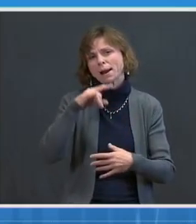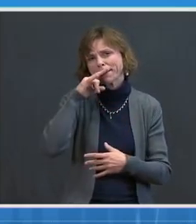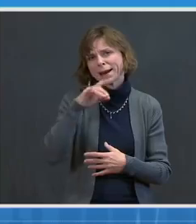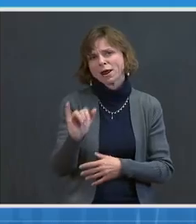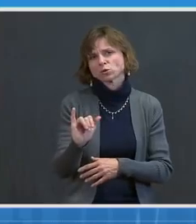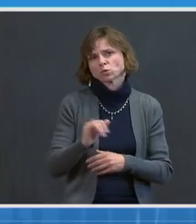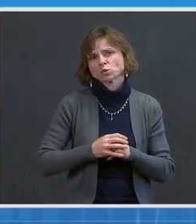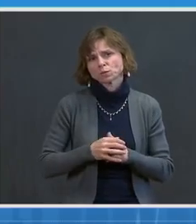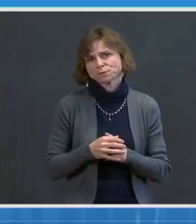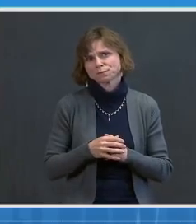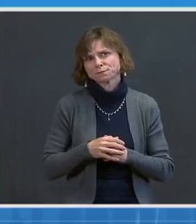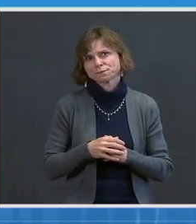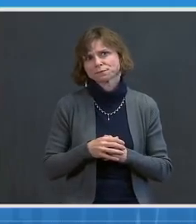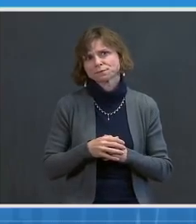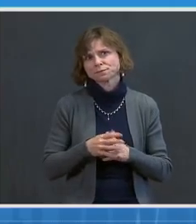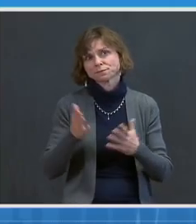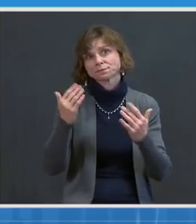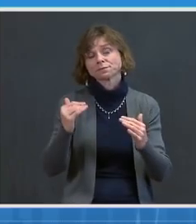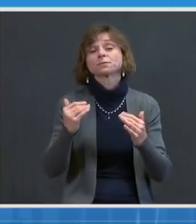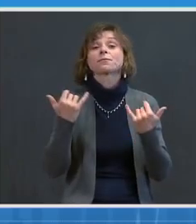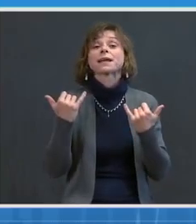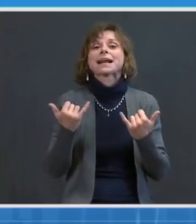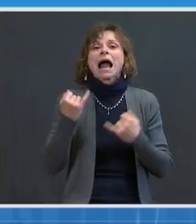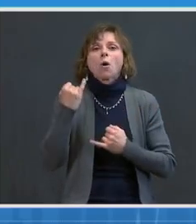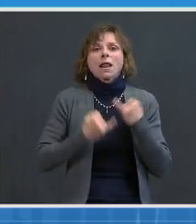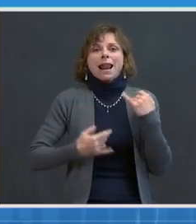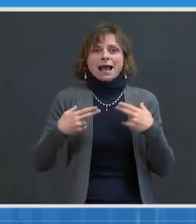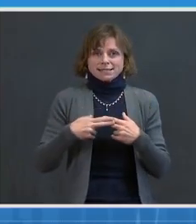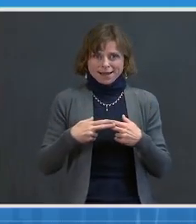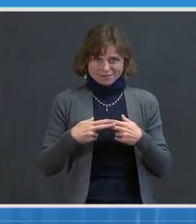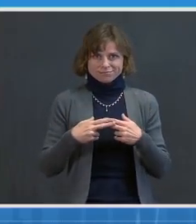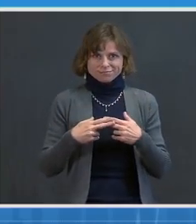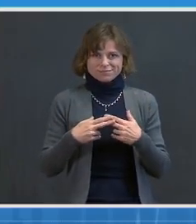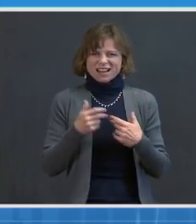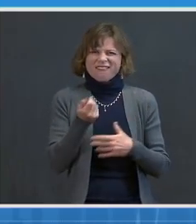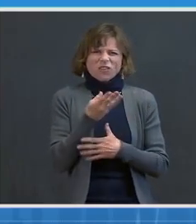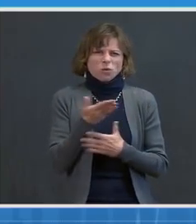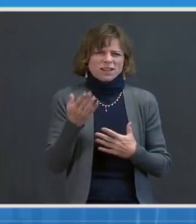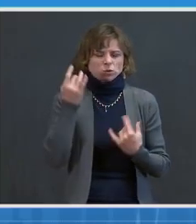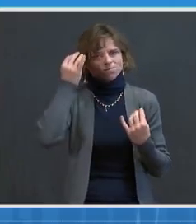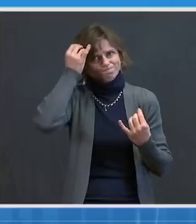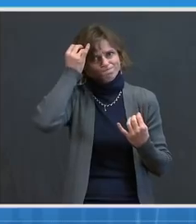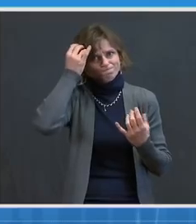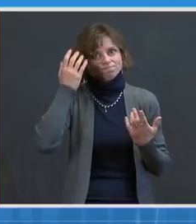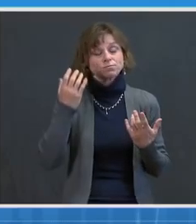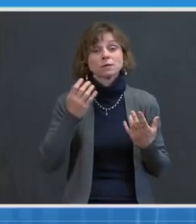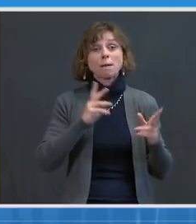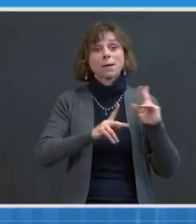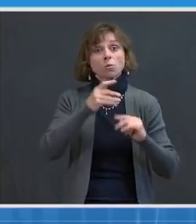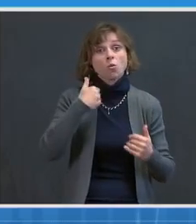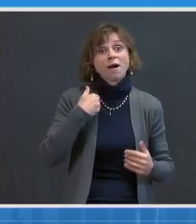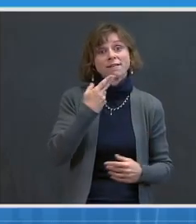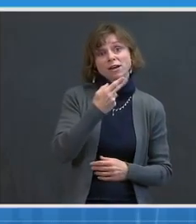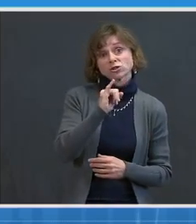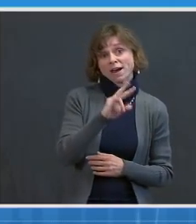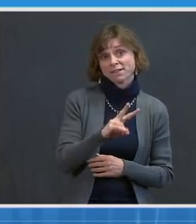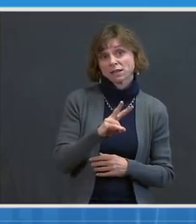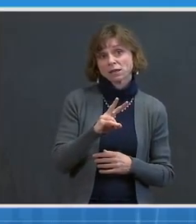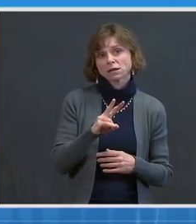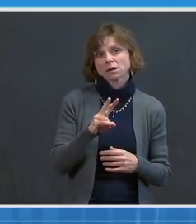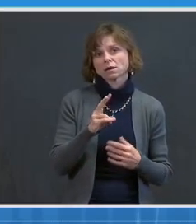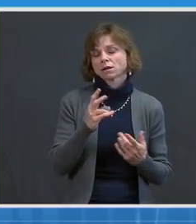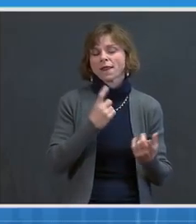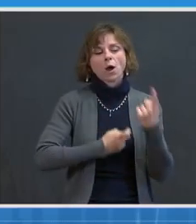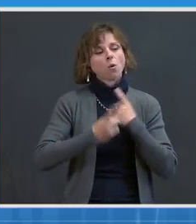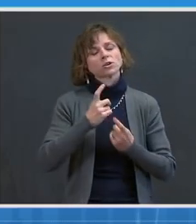slide. And then on this last slide, just a couple of other considerations. People with HIV, questions we get asked all